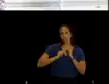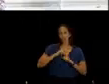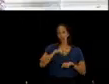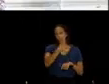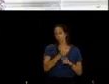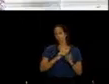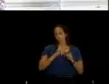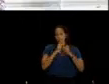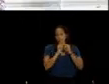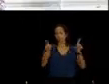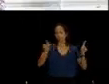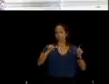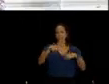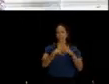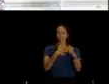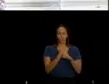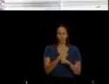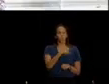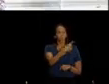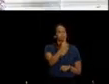said back to me was,